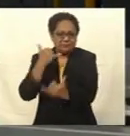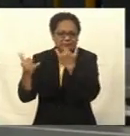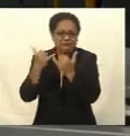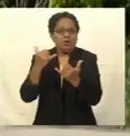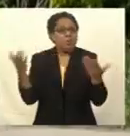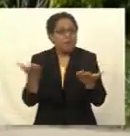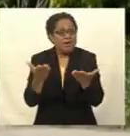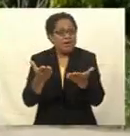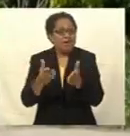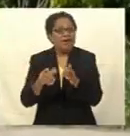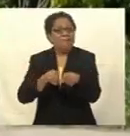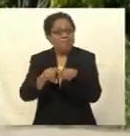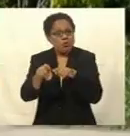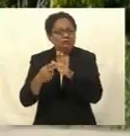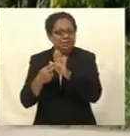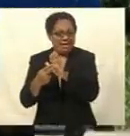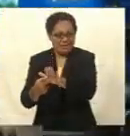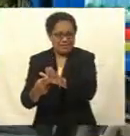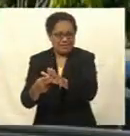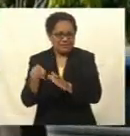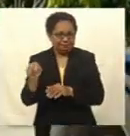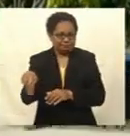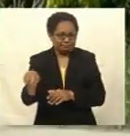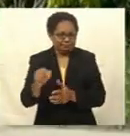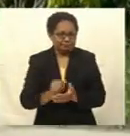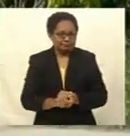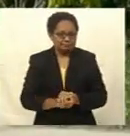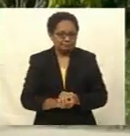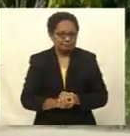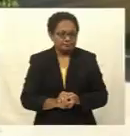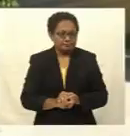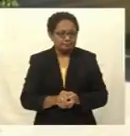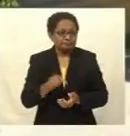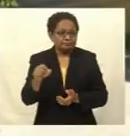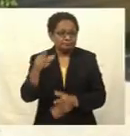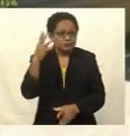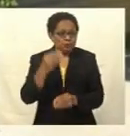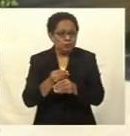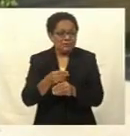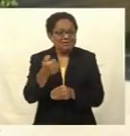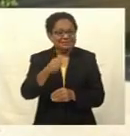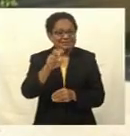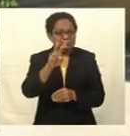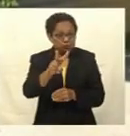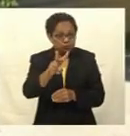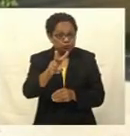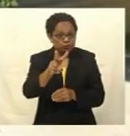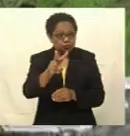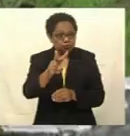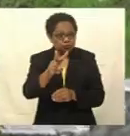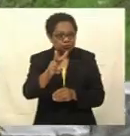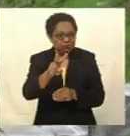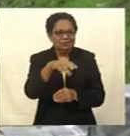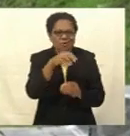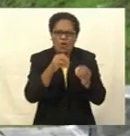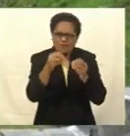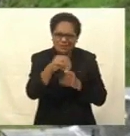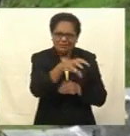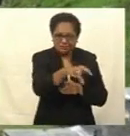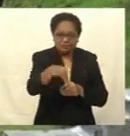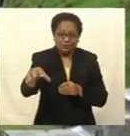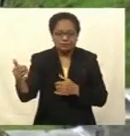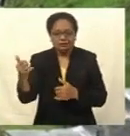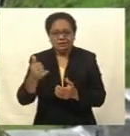Nandi, we have had, and a total of 62 from all our branches. Ali says there